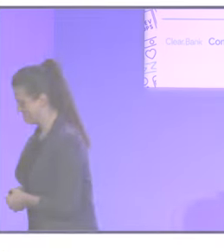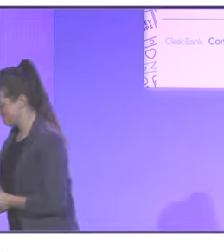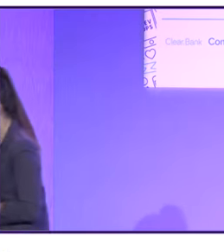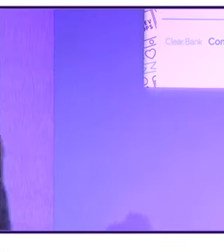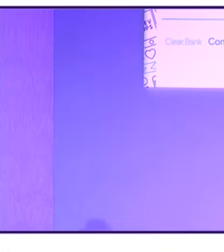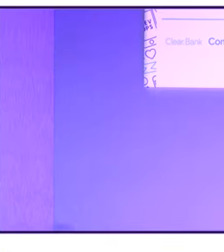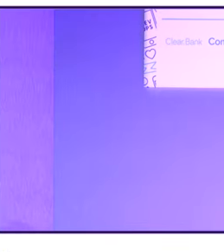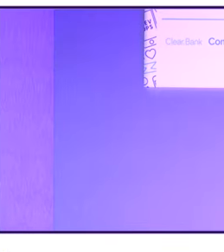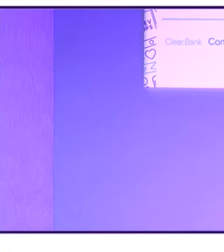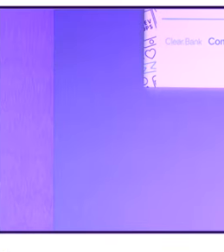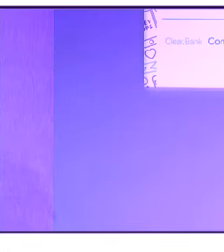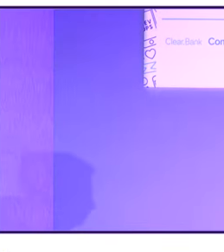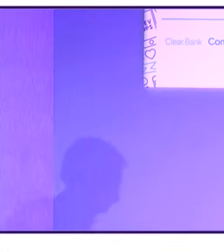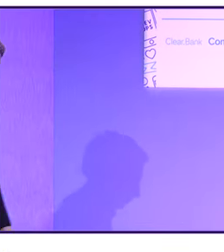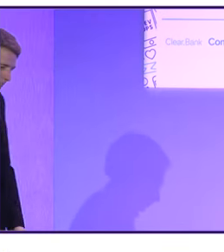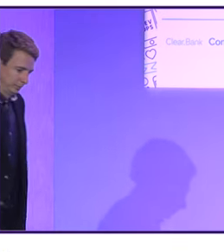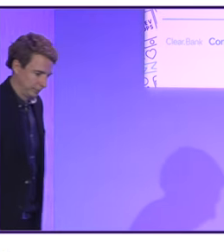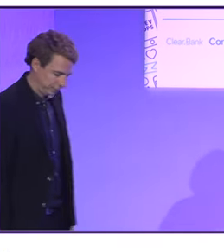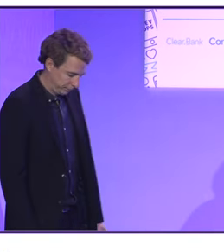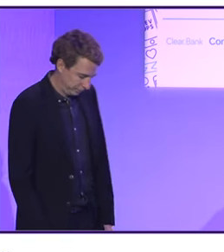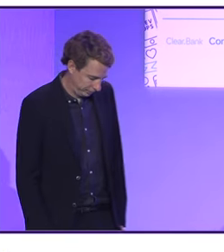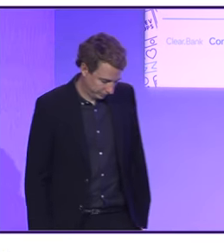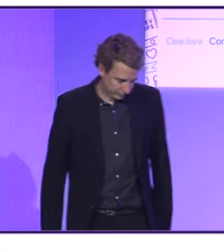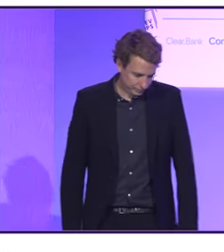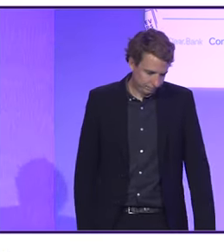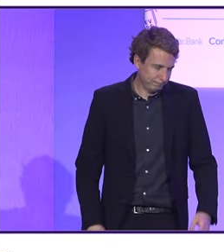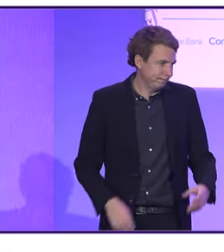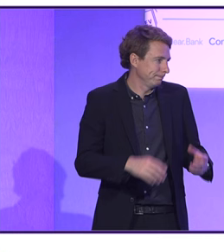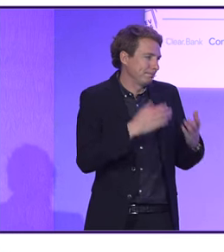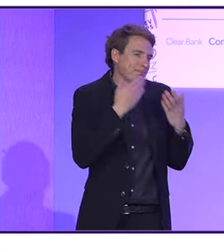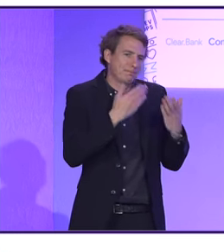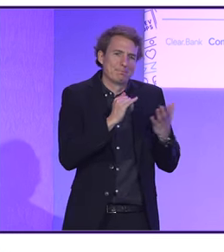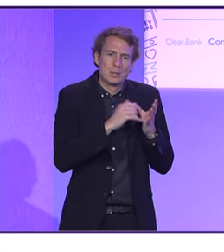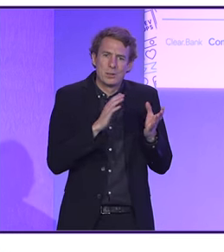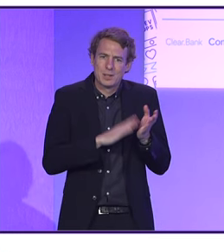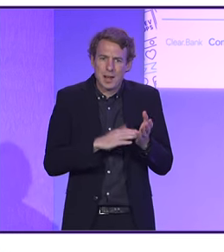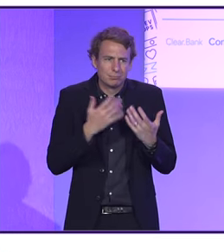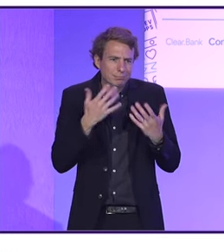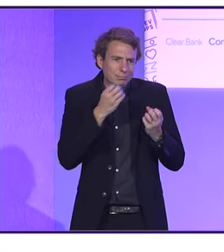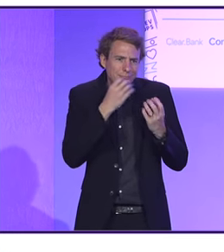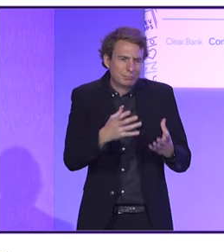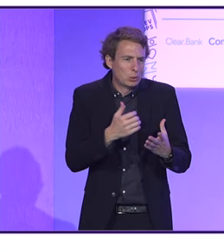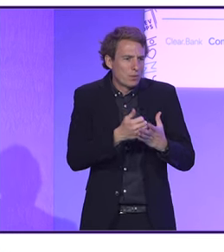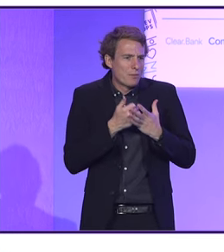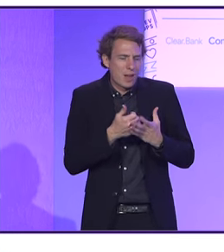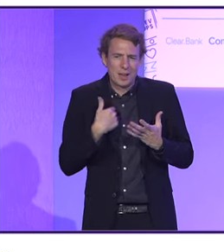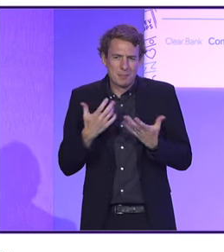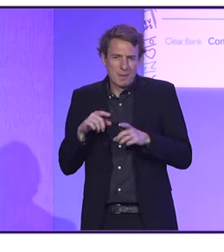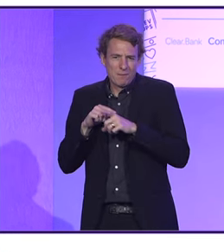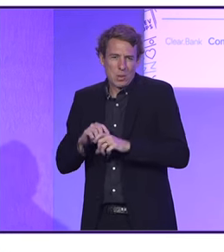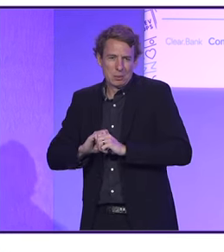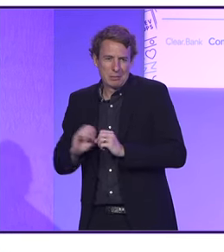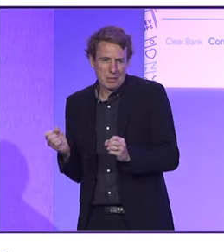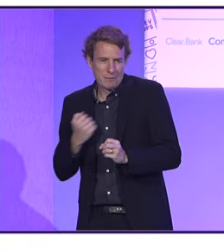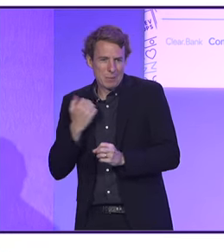Thanks very much, Tommy. And thanks, Sam, as well, for some really great advice there, none of which that I've followed in these slides, so it's a shame that I didn't hear